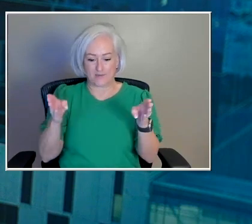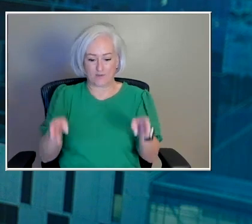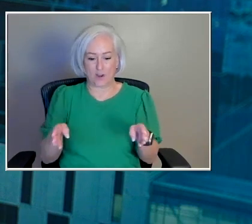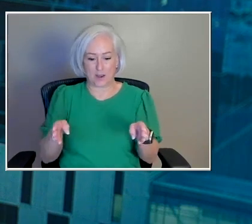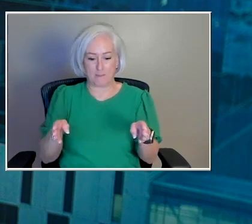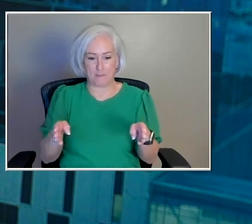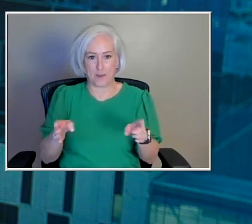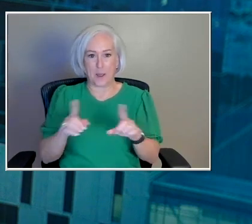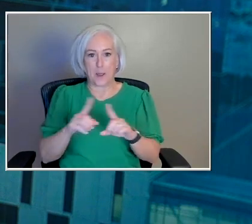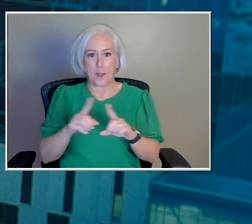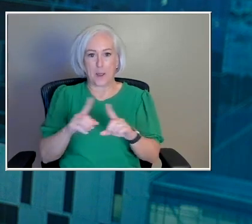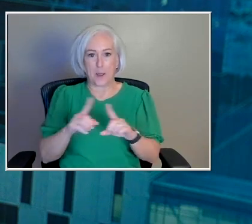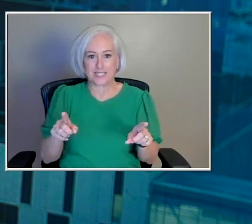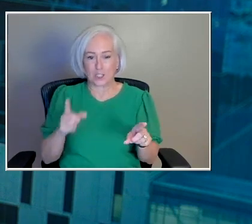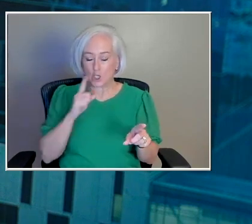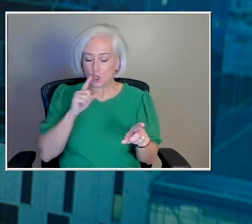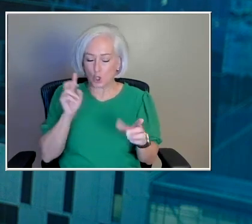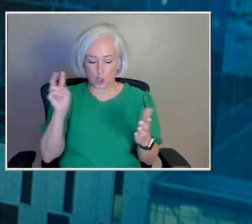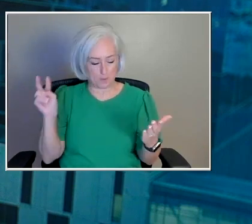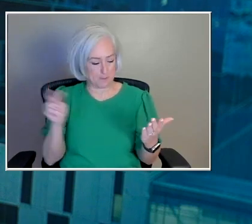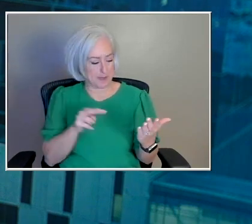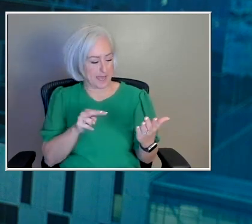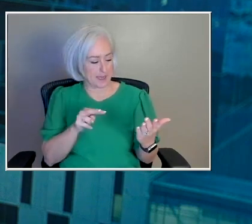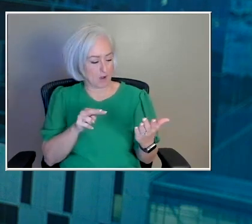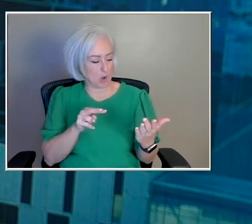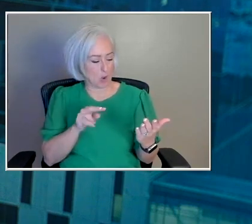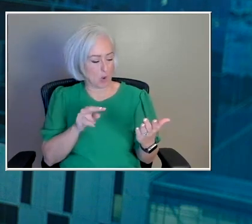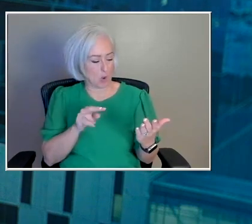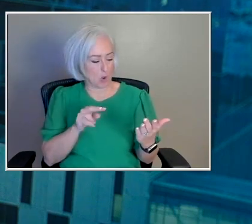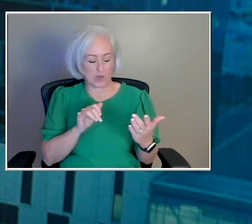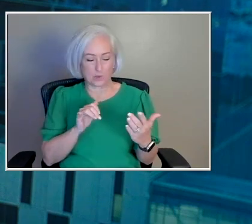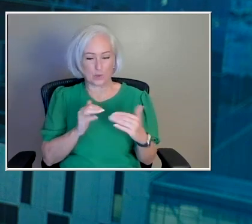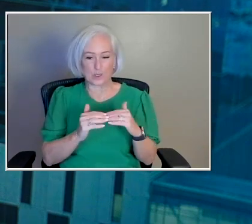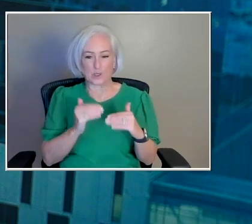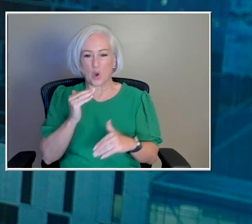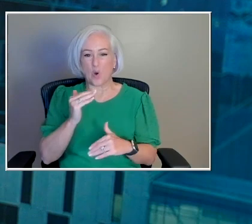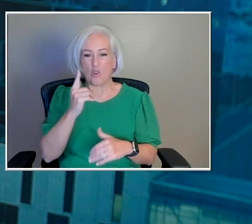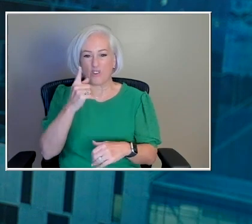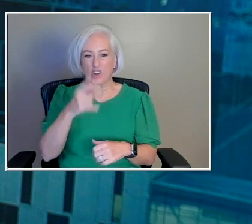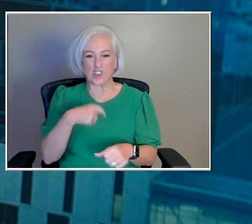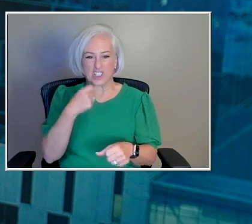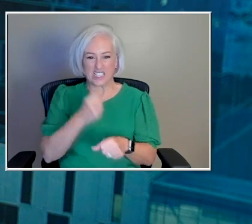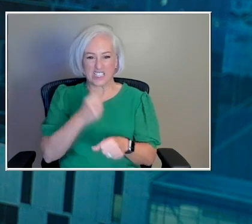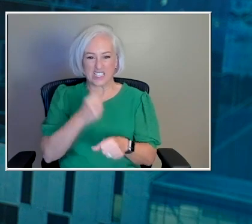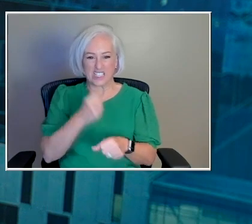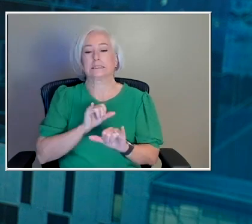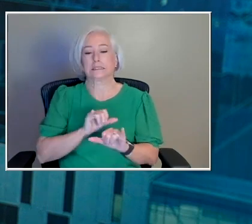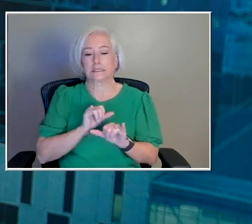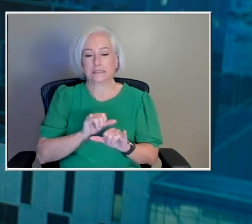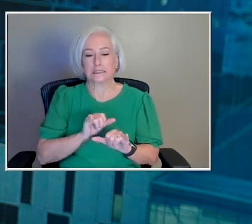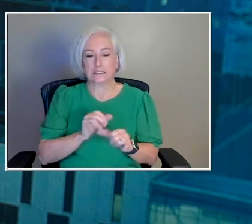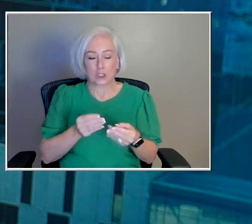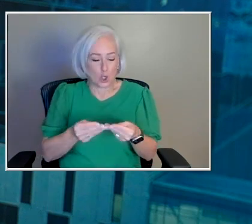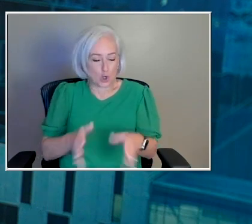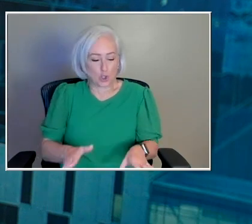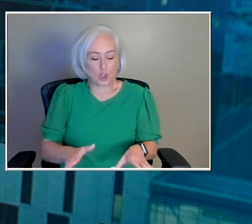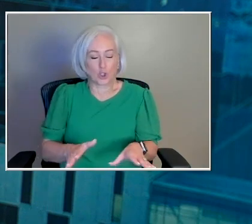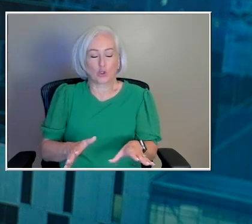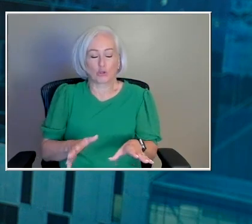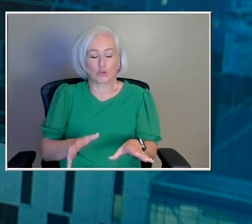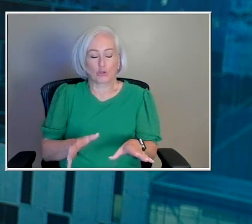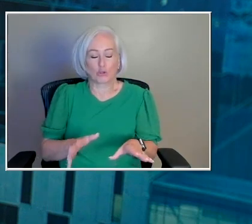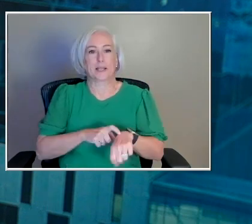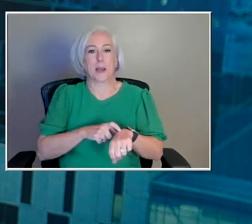18. Right? And so we just lose track of time. So really advocate. And if it's not being